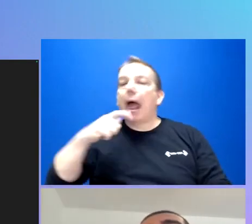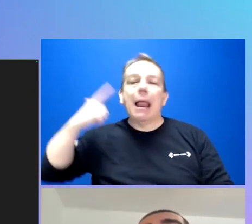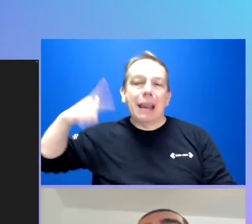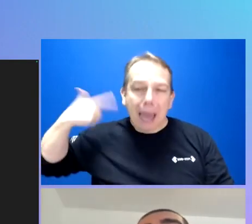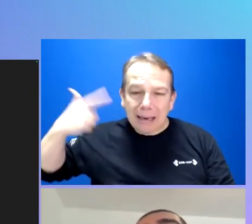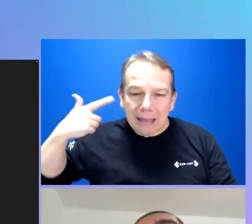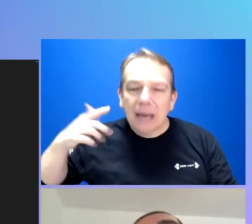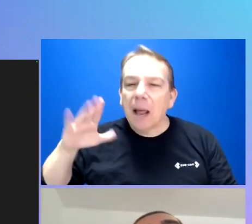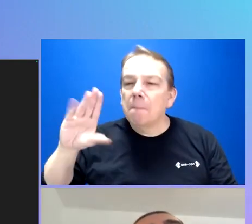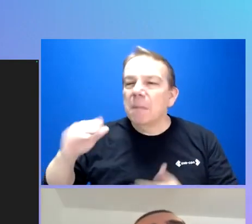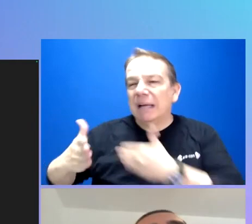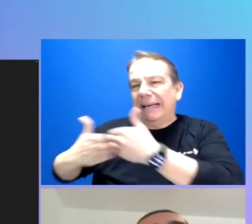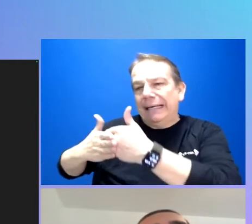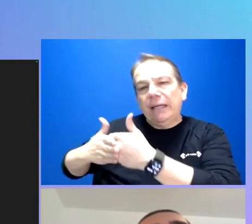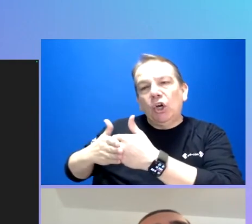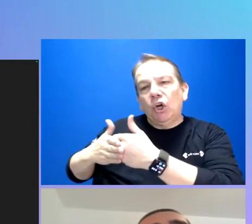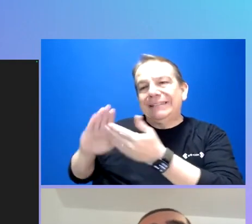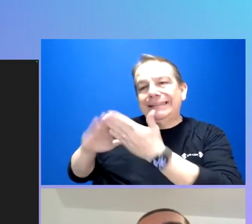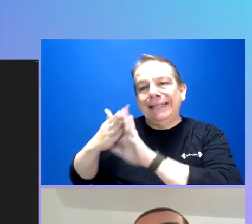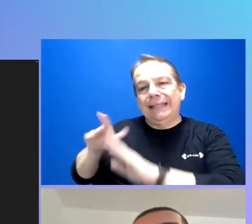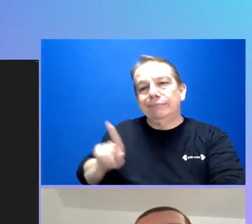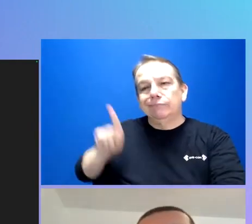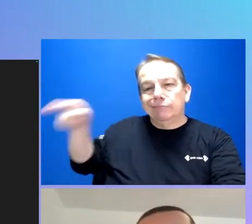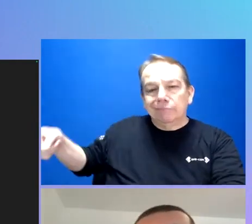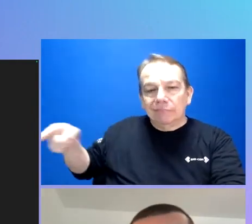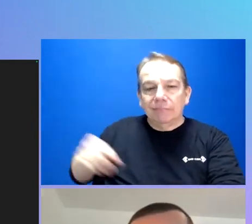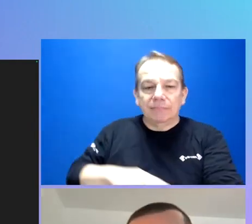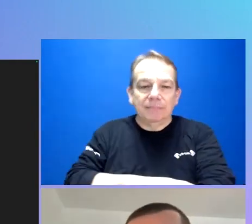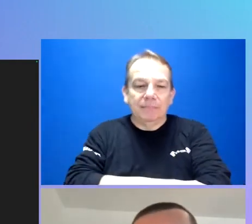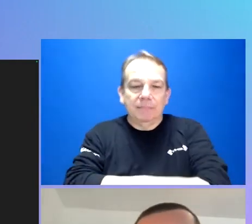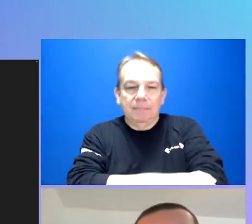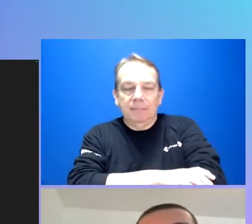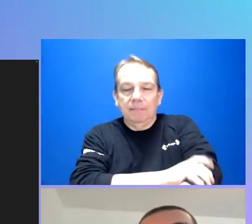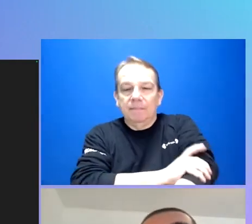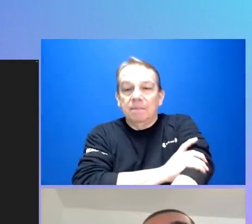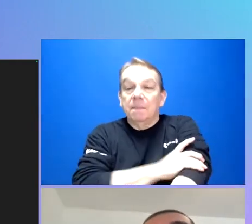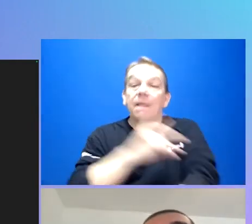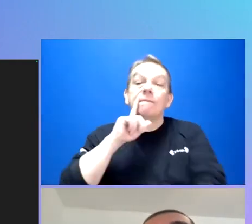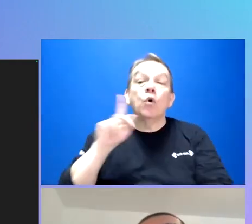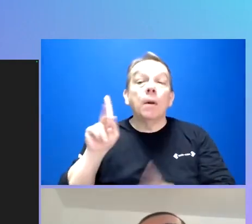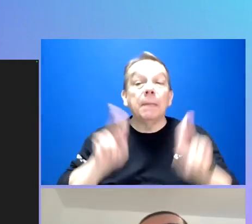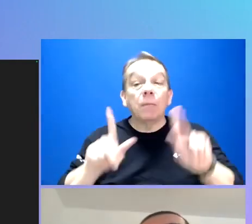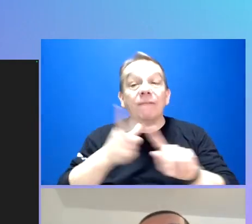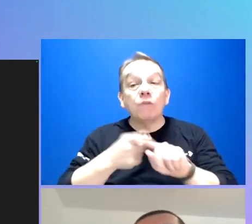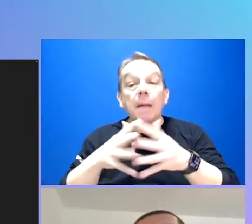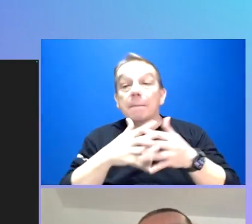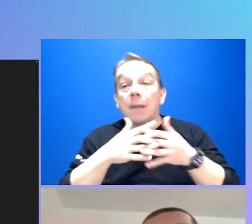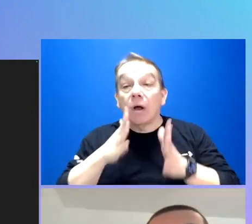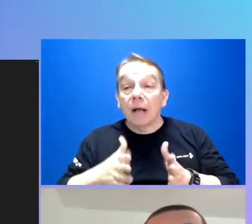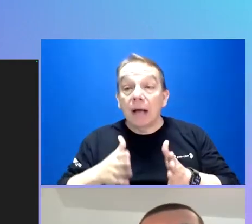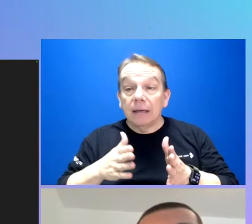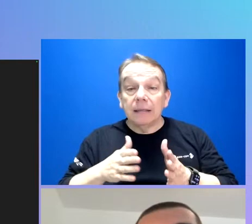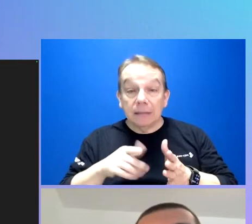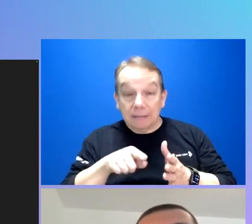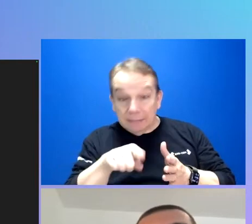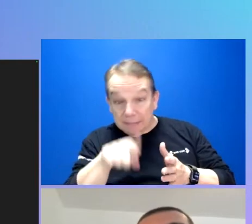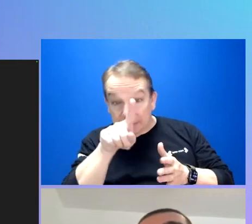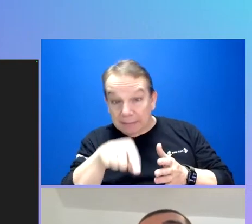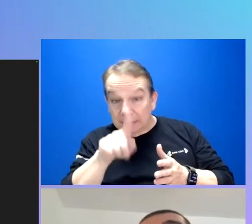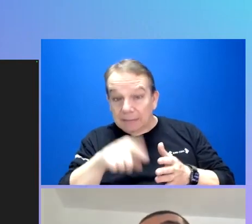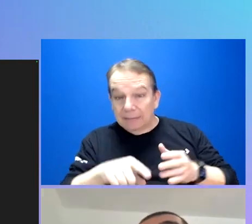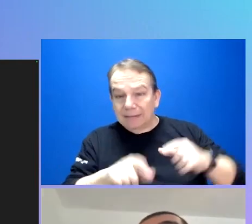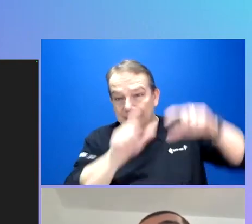but nearby. Oh, for the Americans in the audience, just to be clear, this is the British Isles,